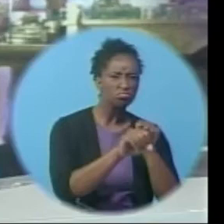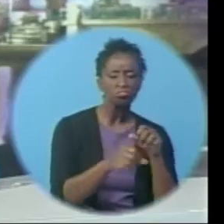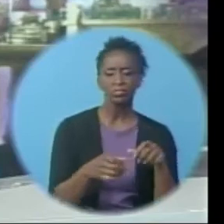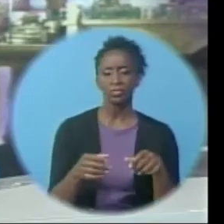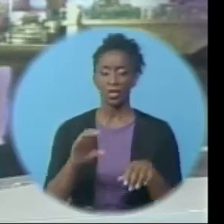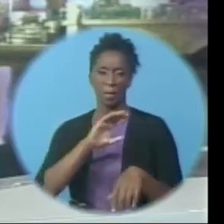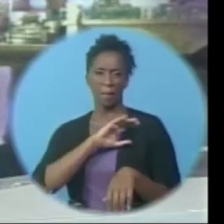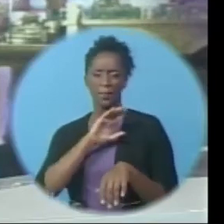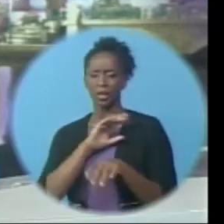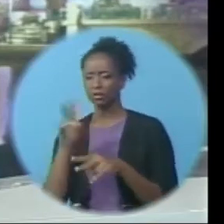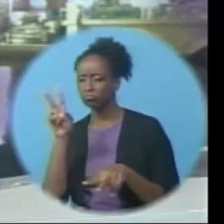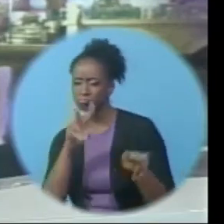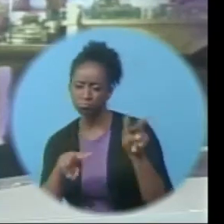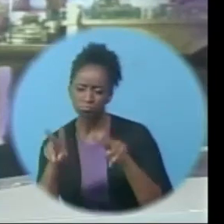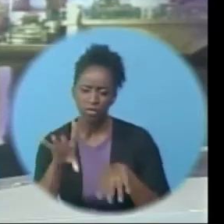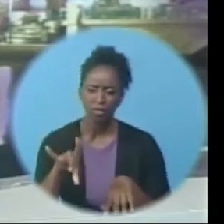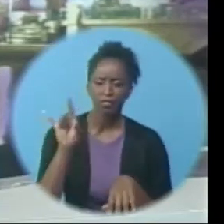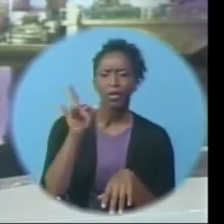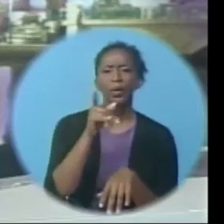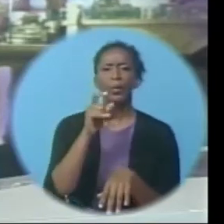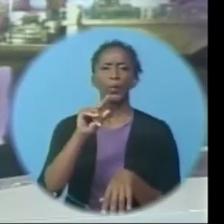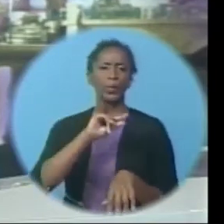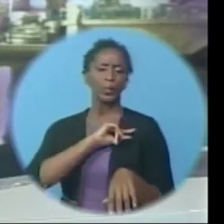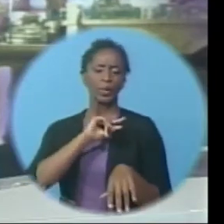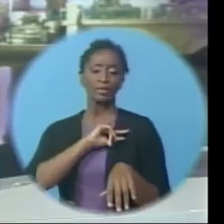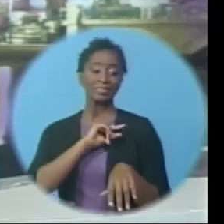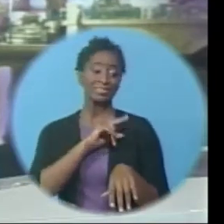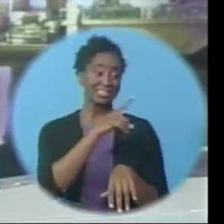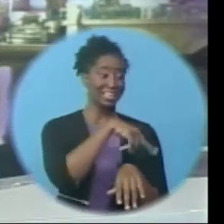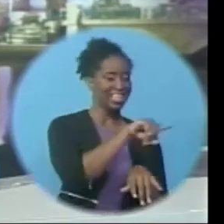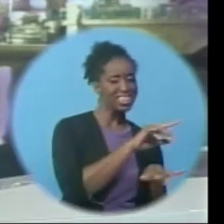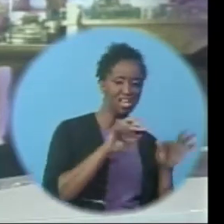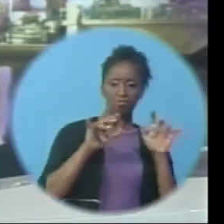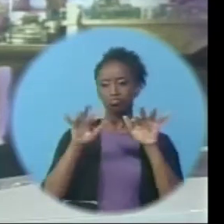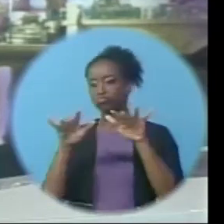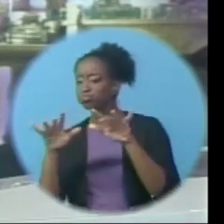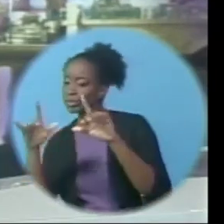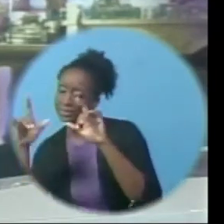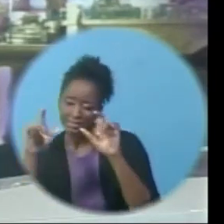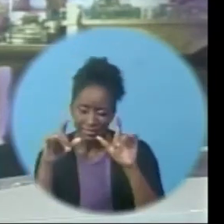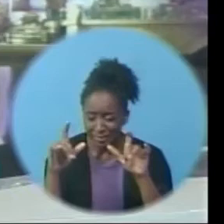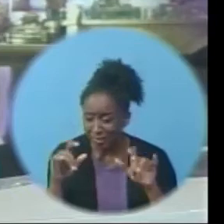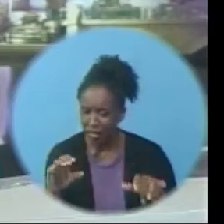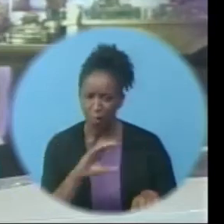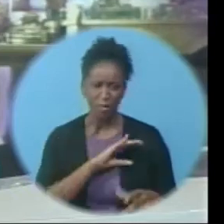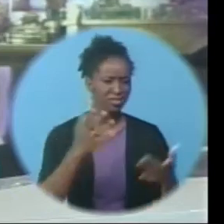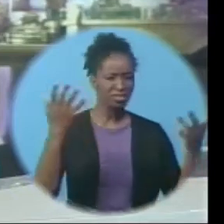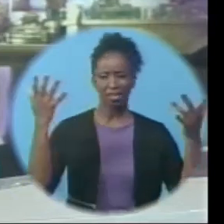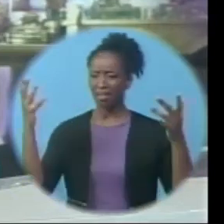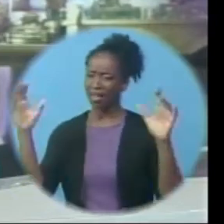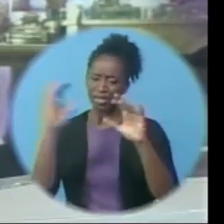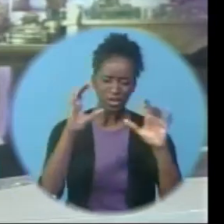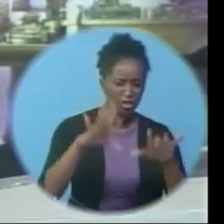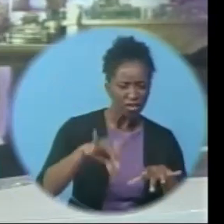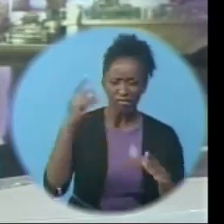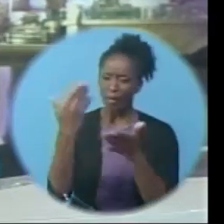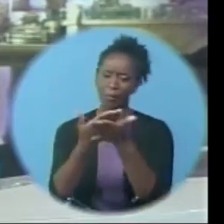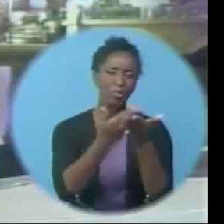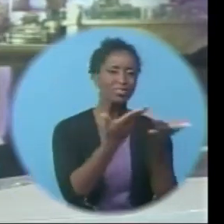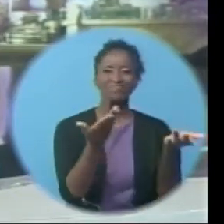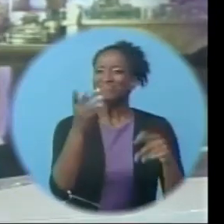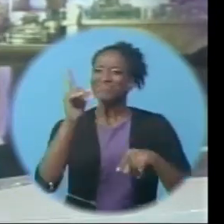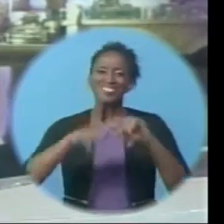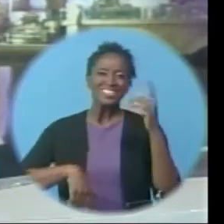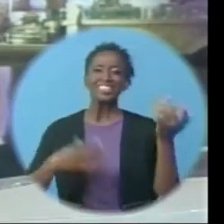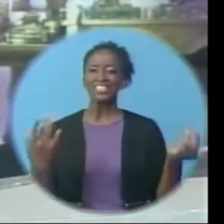Barbadians could be hampering their efforts at solving crimes when they trample on crime and accident scenes to take pictures and video.